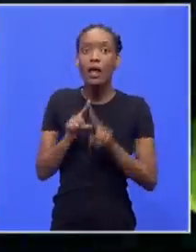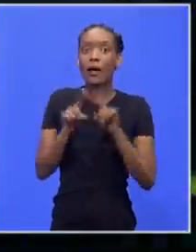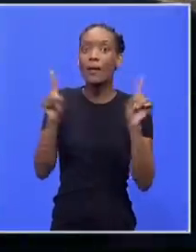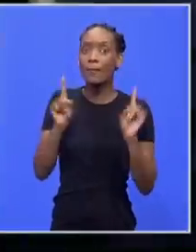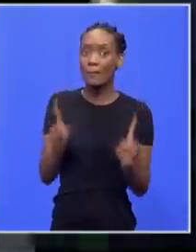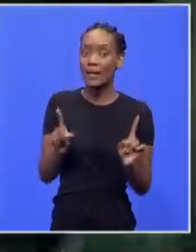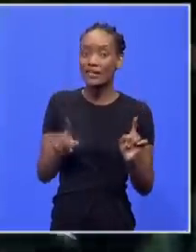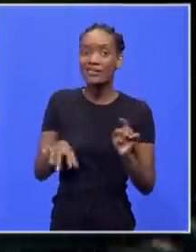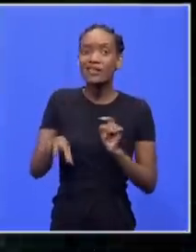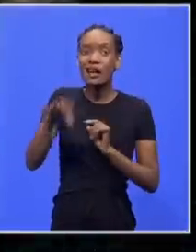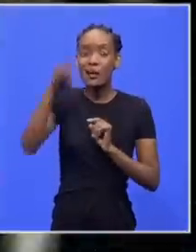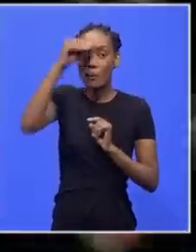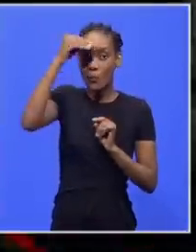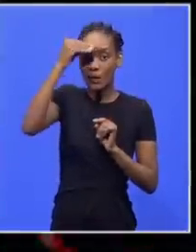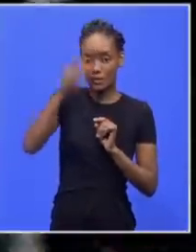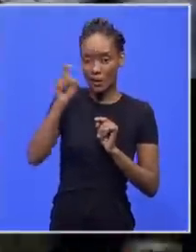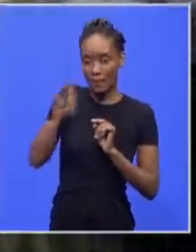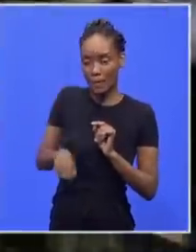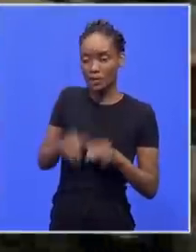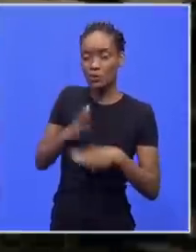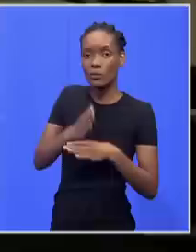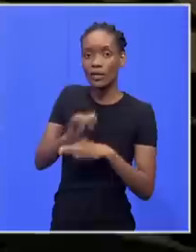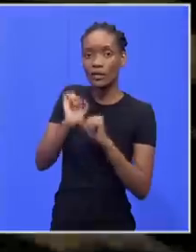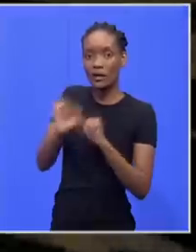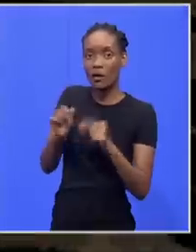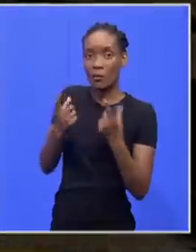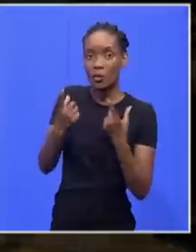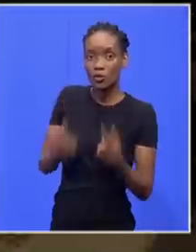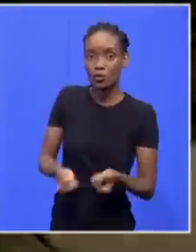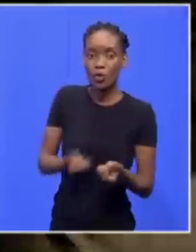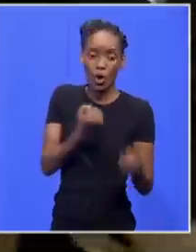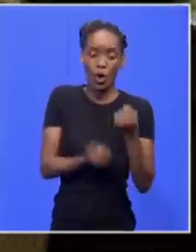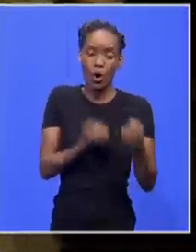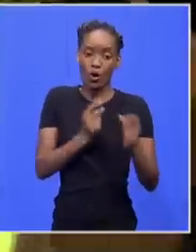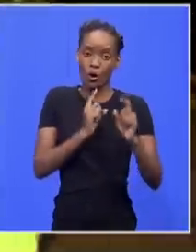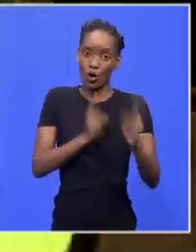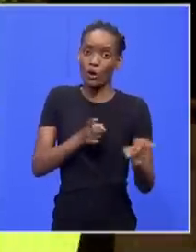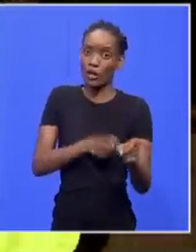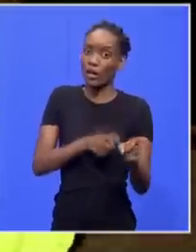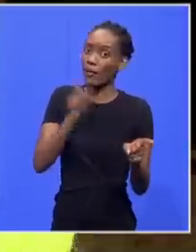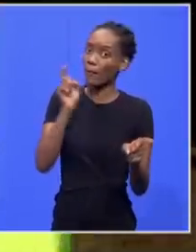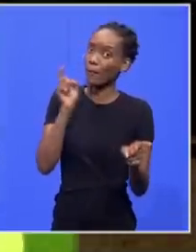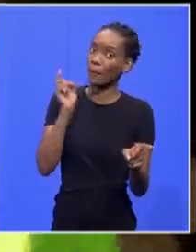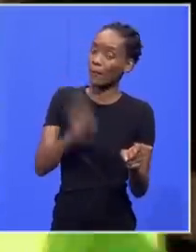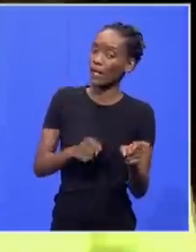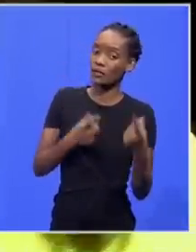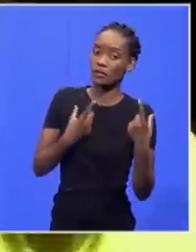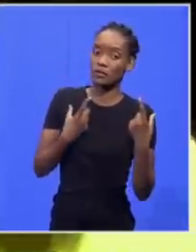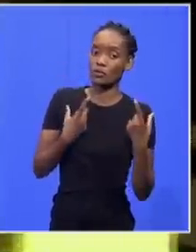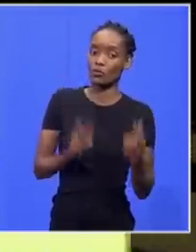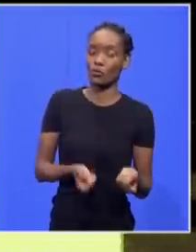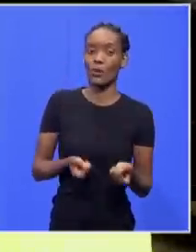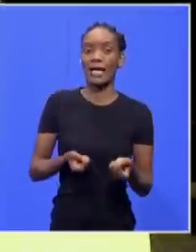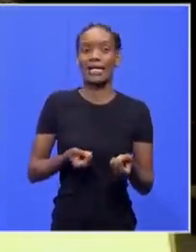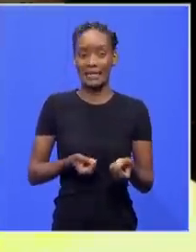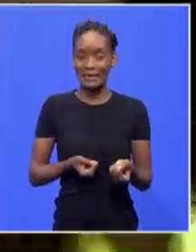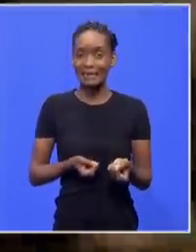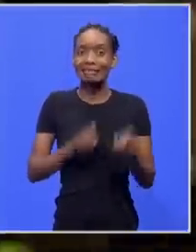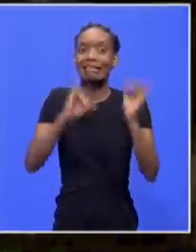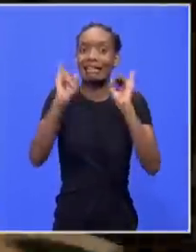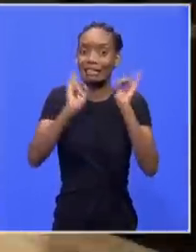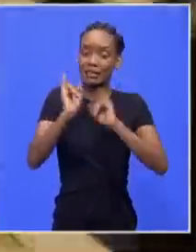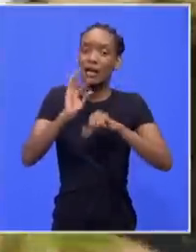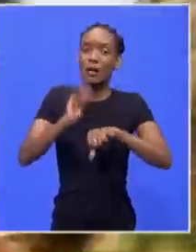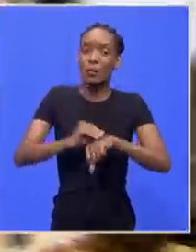do their job. The court order has to be enforced. It is a conundrum that is playing out here, an emotional